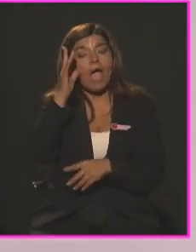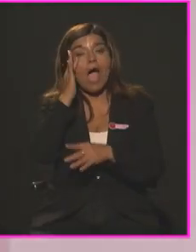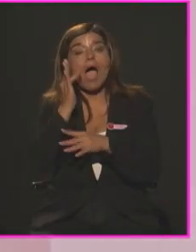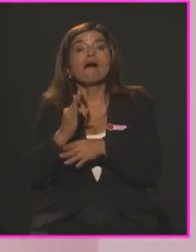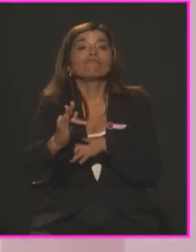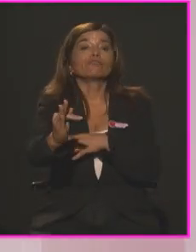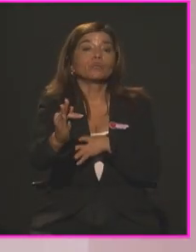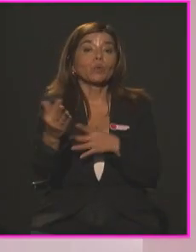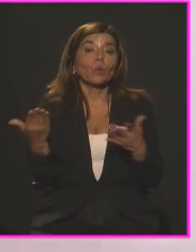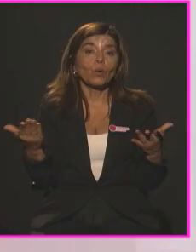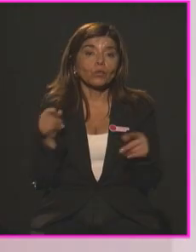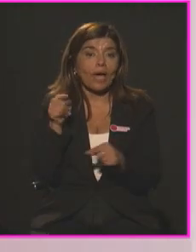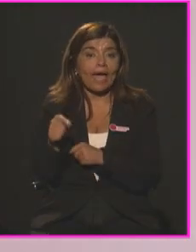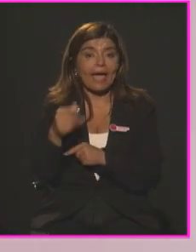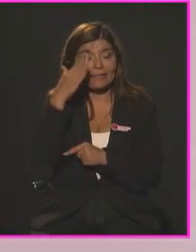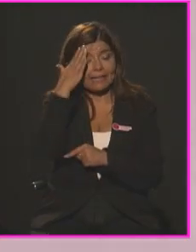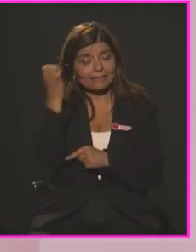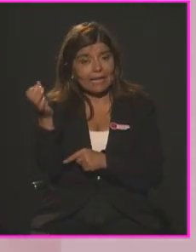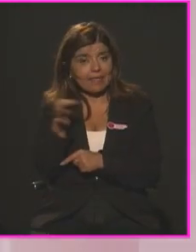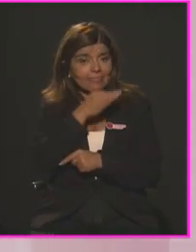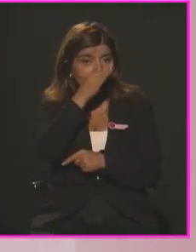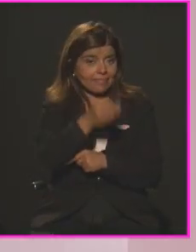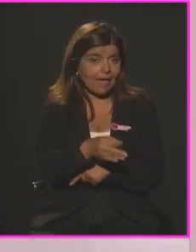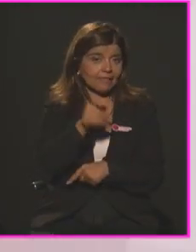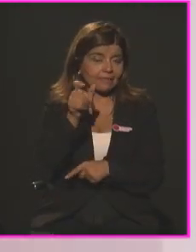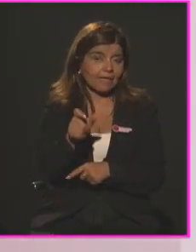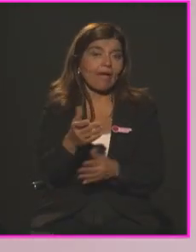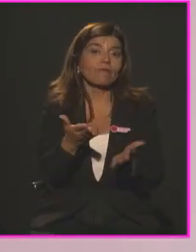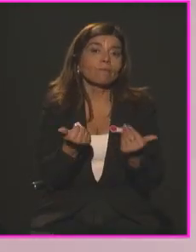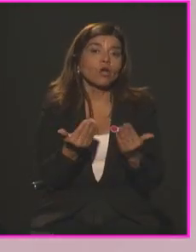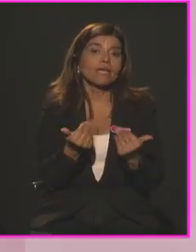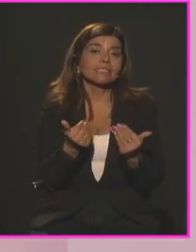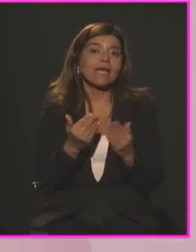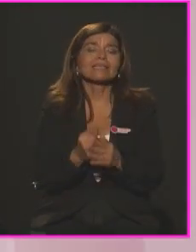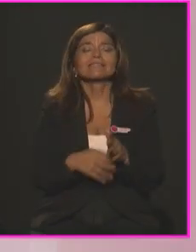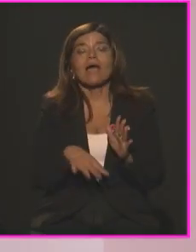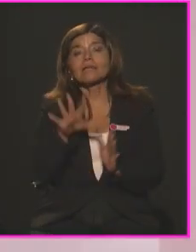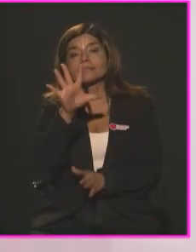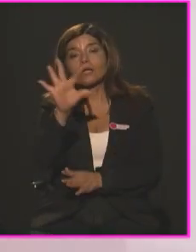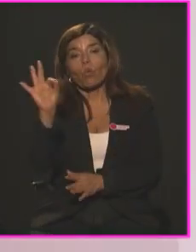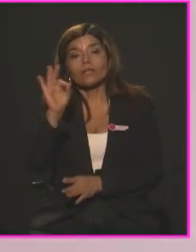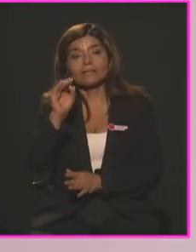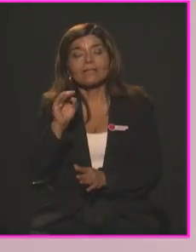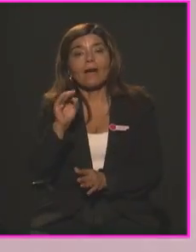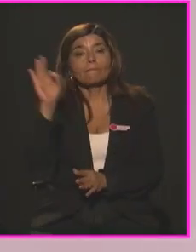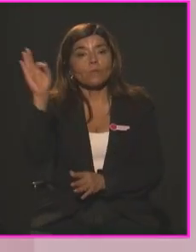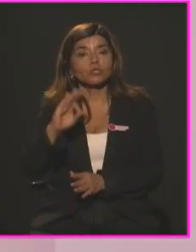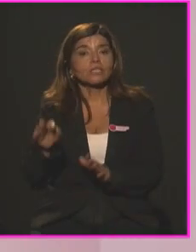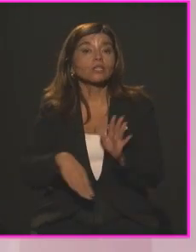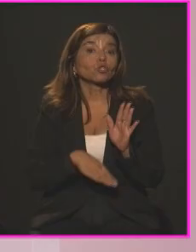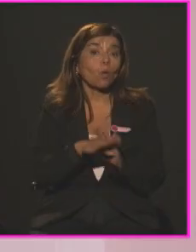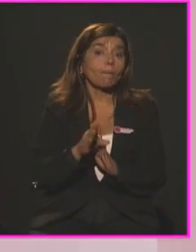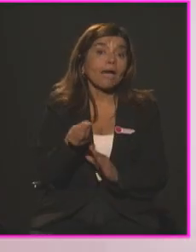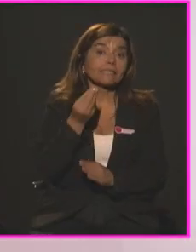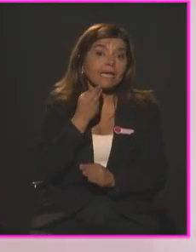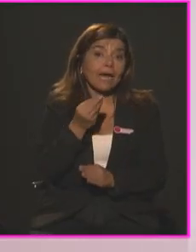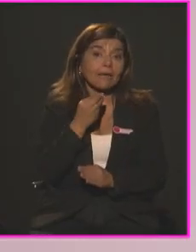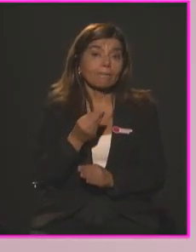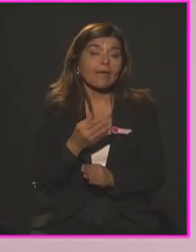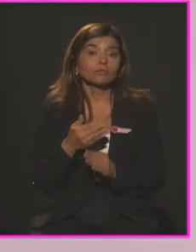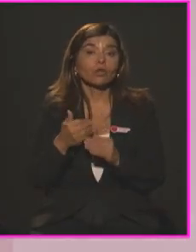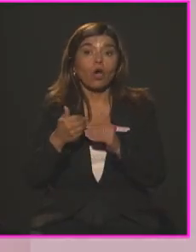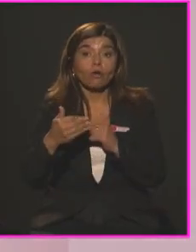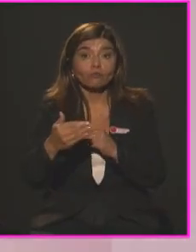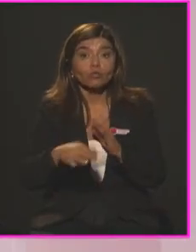experts predict we will need about 50% more food in 2050 than we had in 2010. And the question is, where is that food going to come